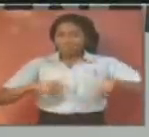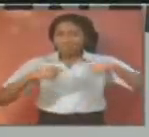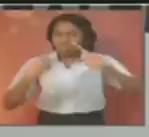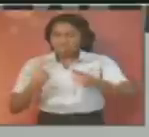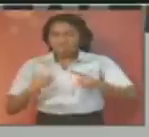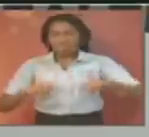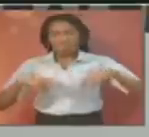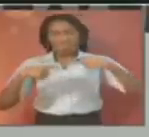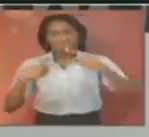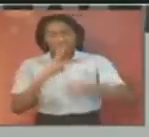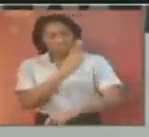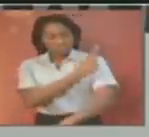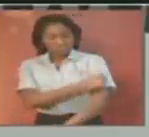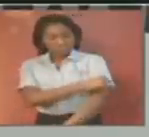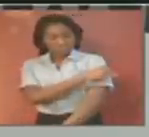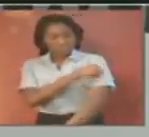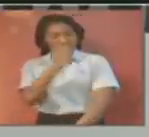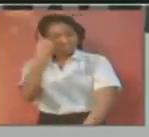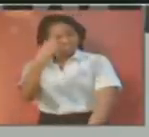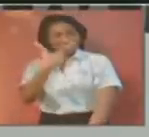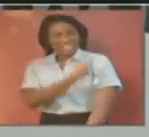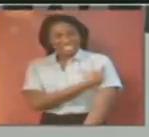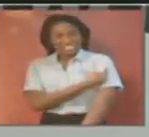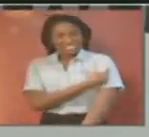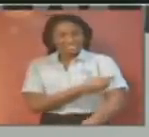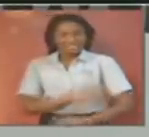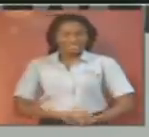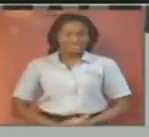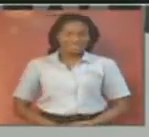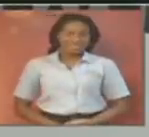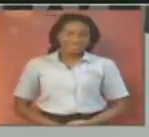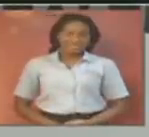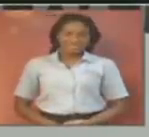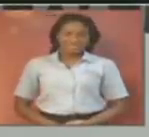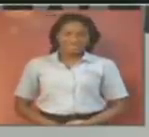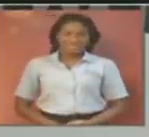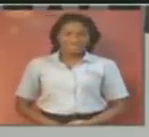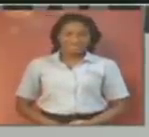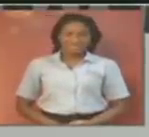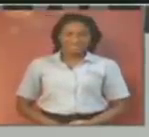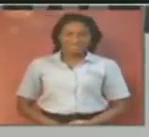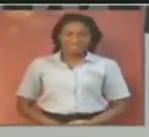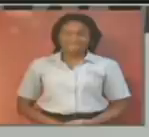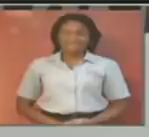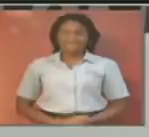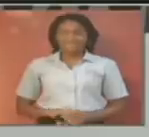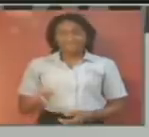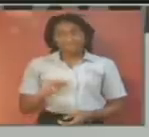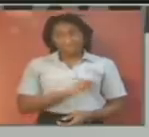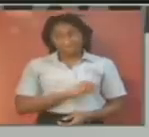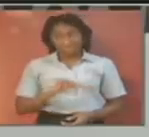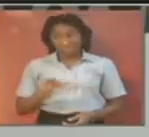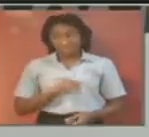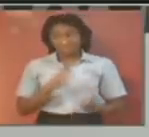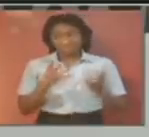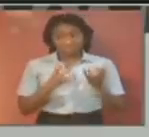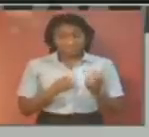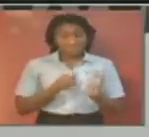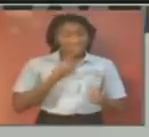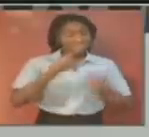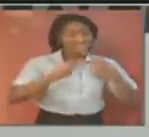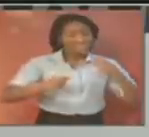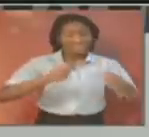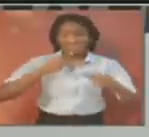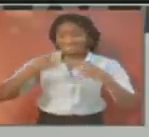is experiencing for the COVID-19 vaccine. Just to alert the public as well that information about